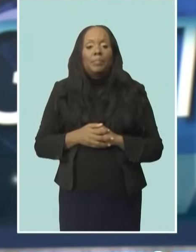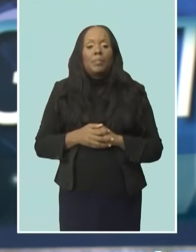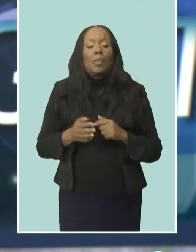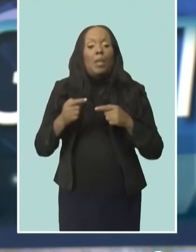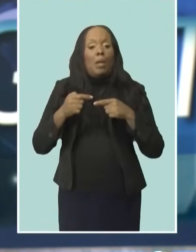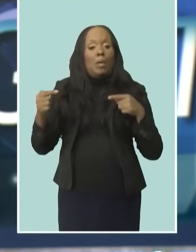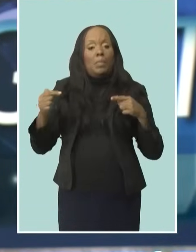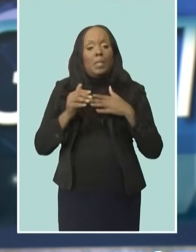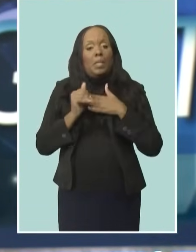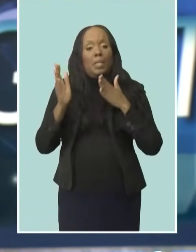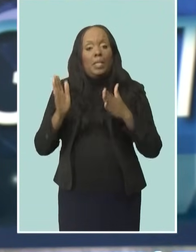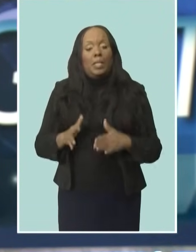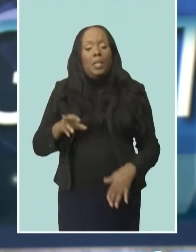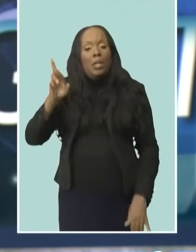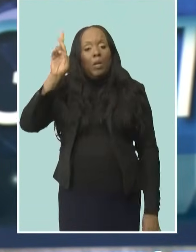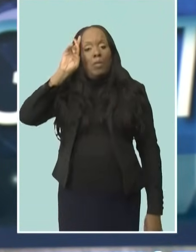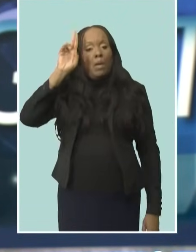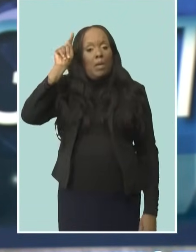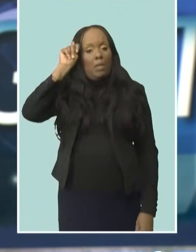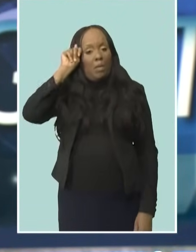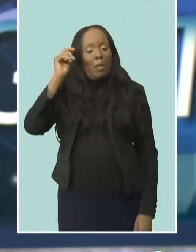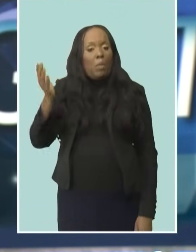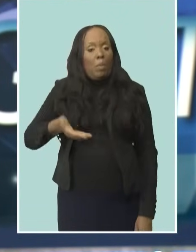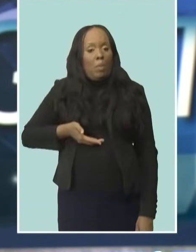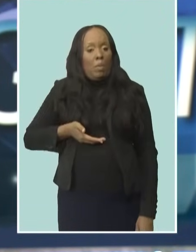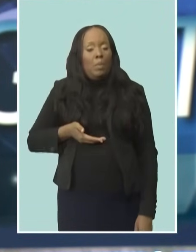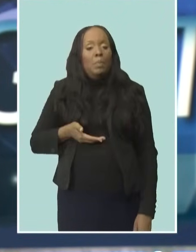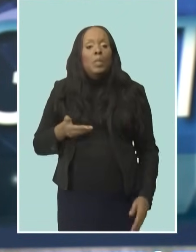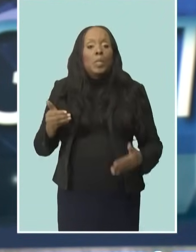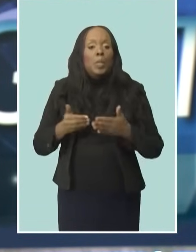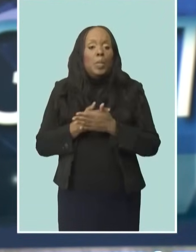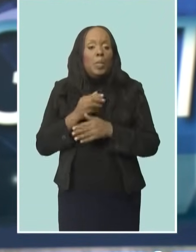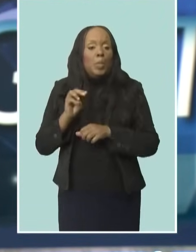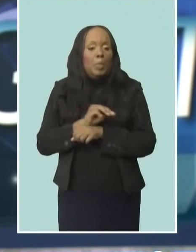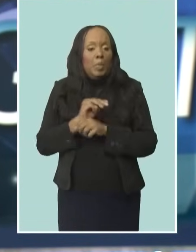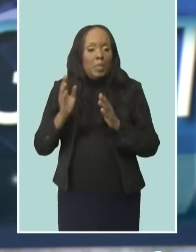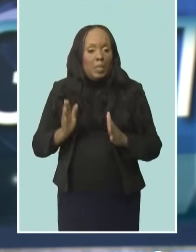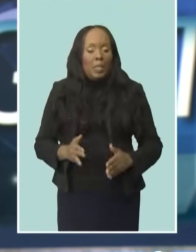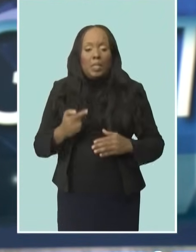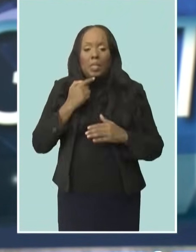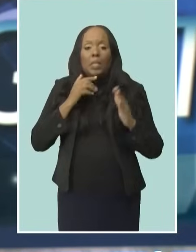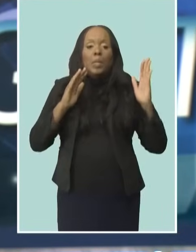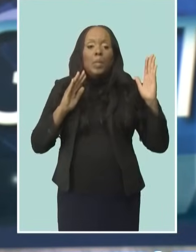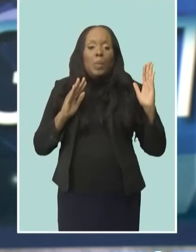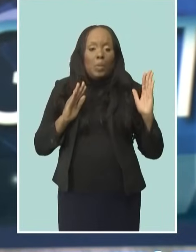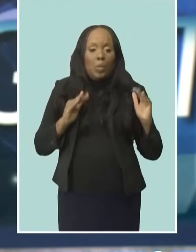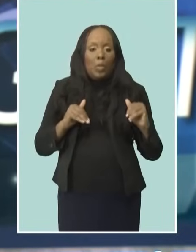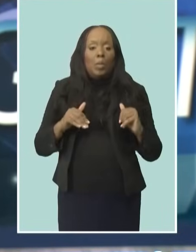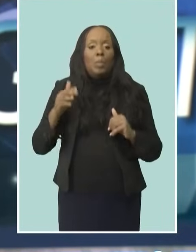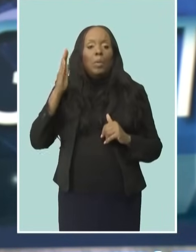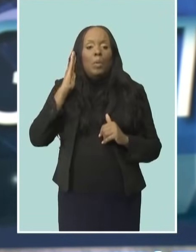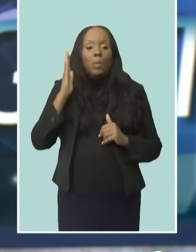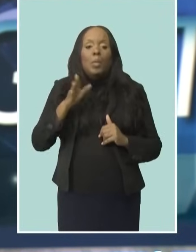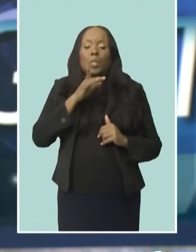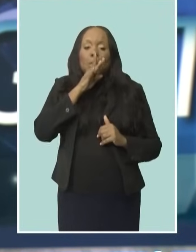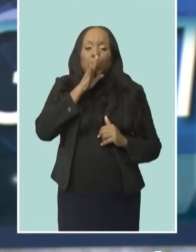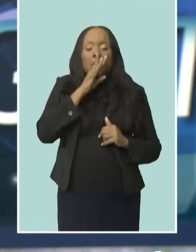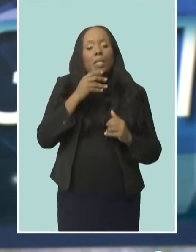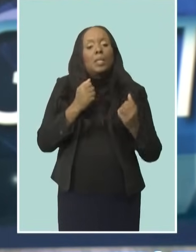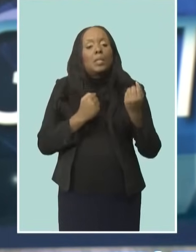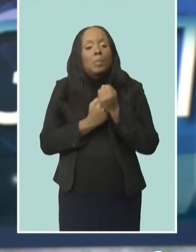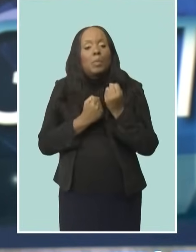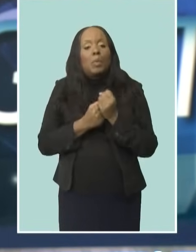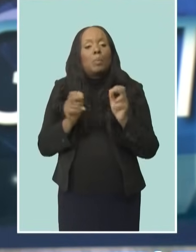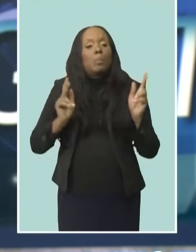Opposition leader Ralph Thorne also welcomed the Minister of Educational Transformation, and he says he hopes Minister Blackman will speak for those